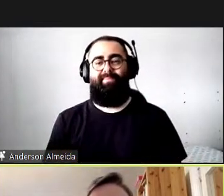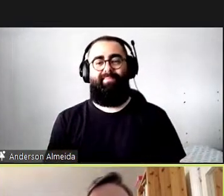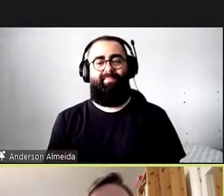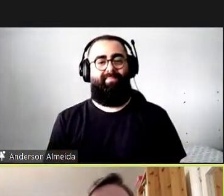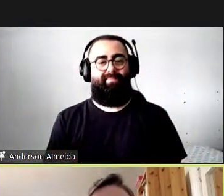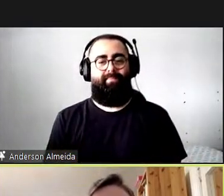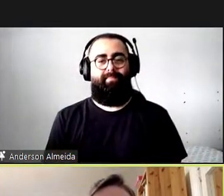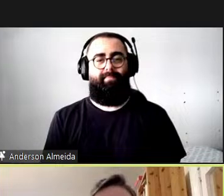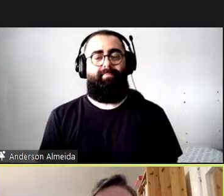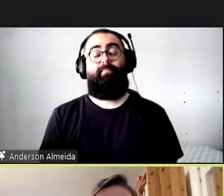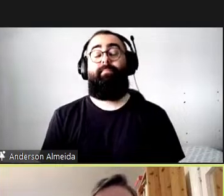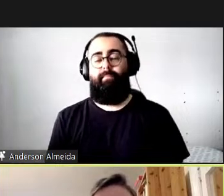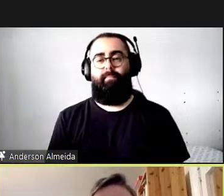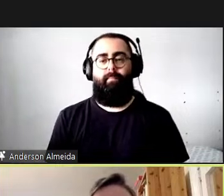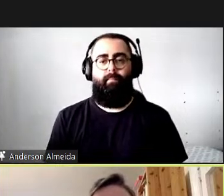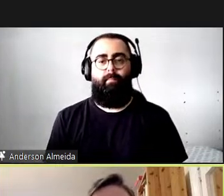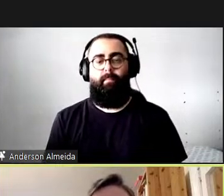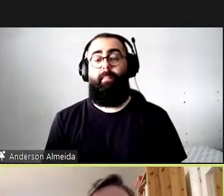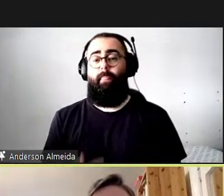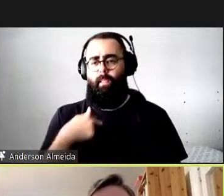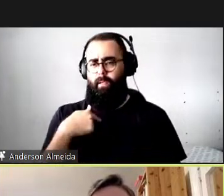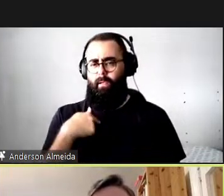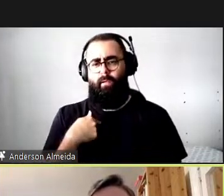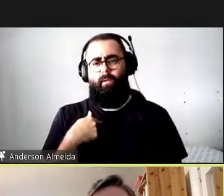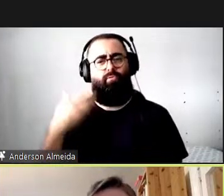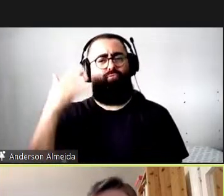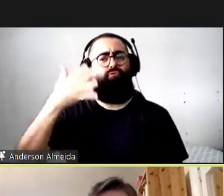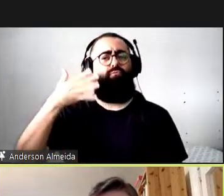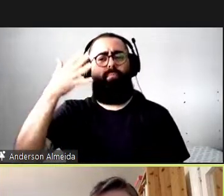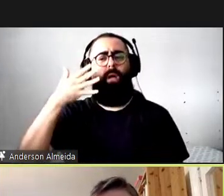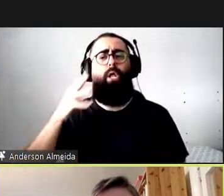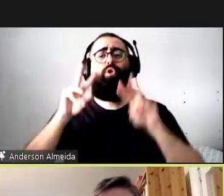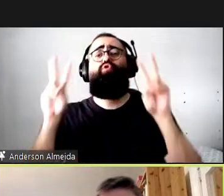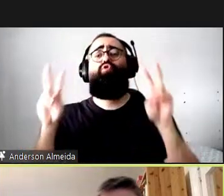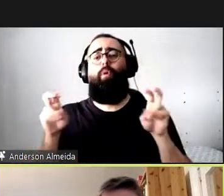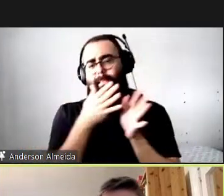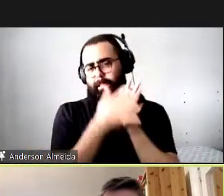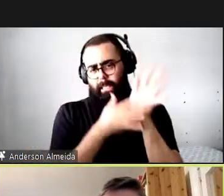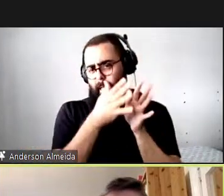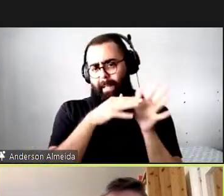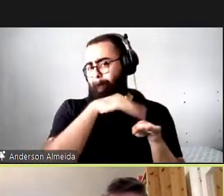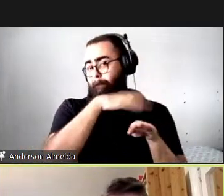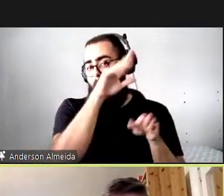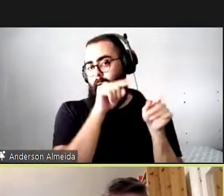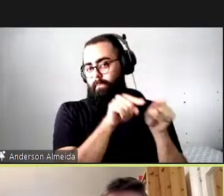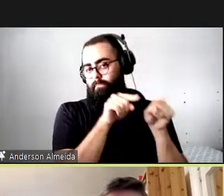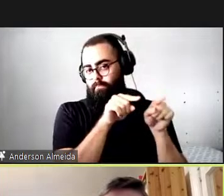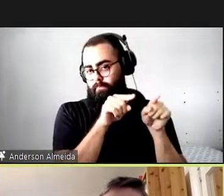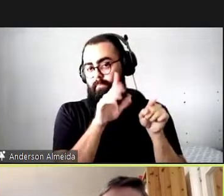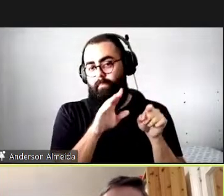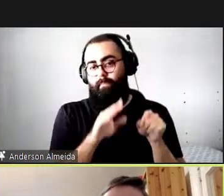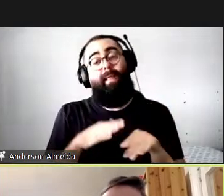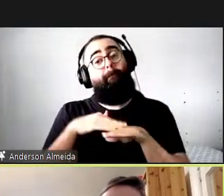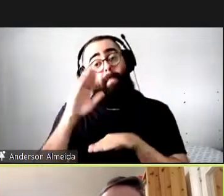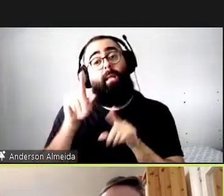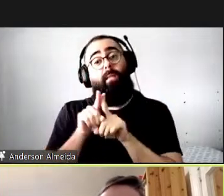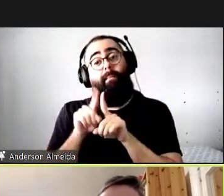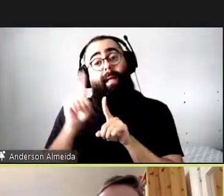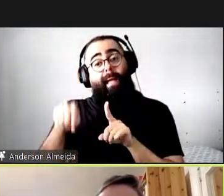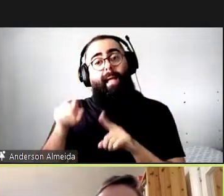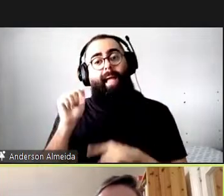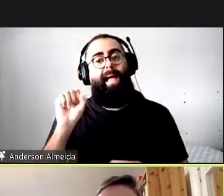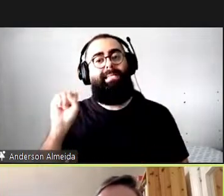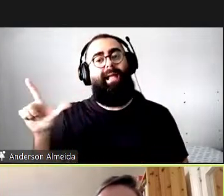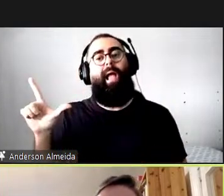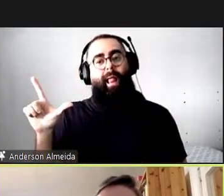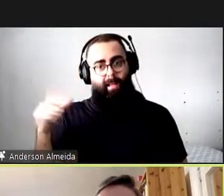So I'm talking mostly about research on sign languages and mostly on American Sign Language, but I'll